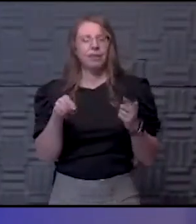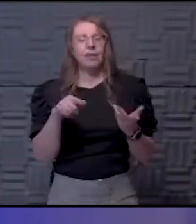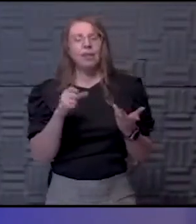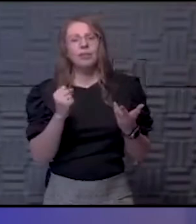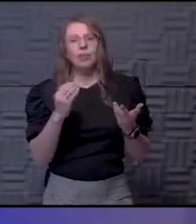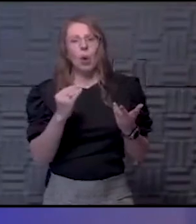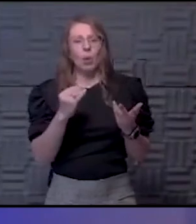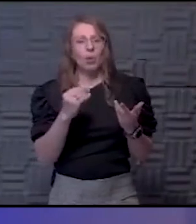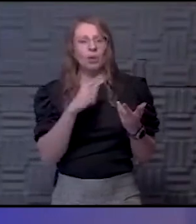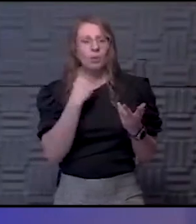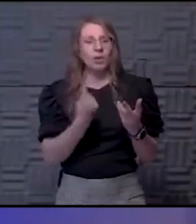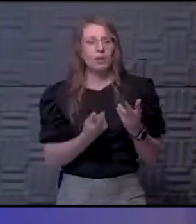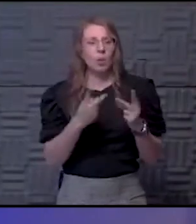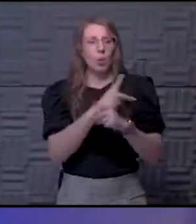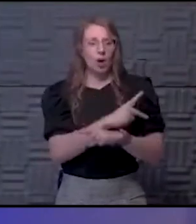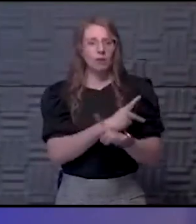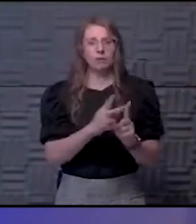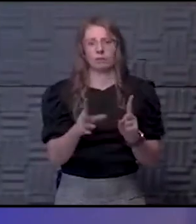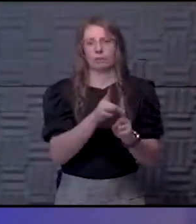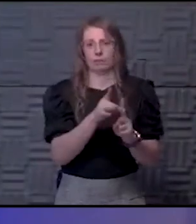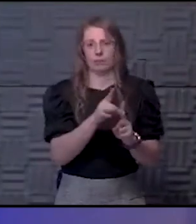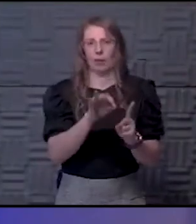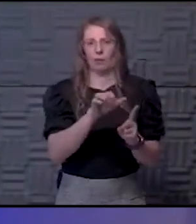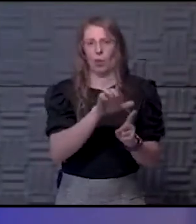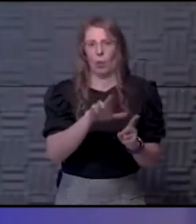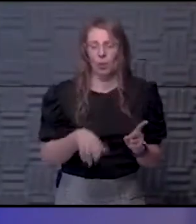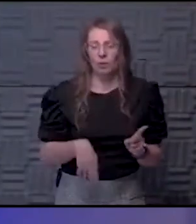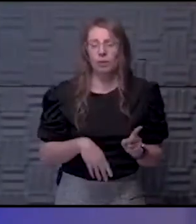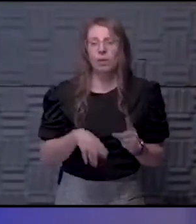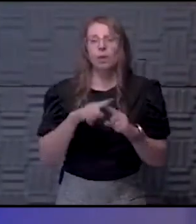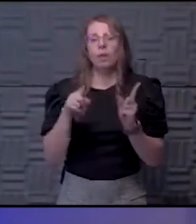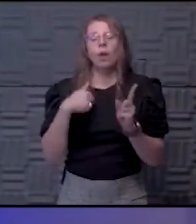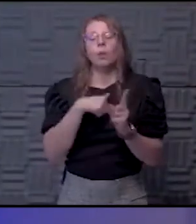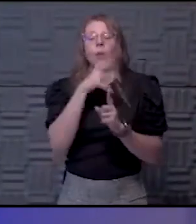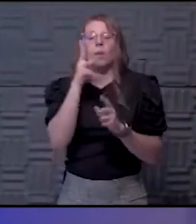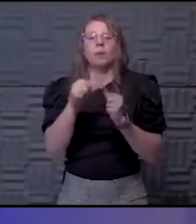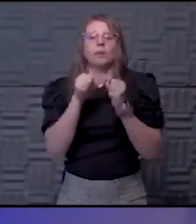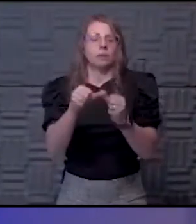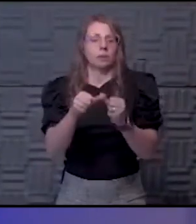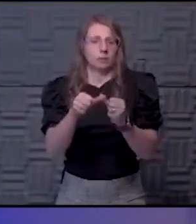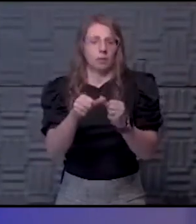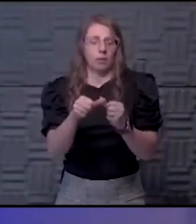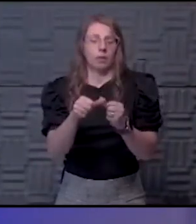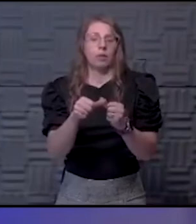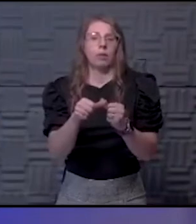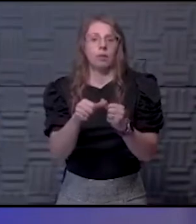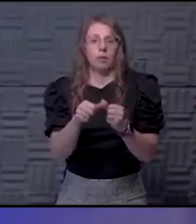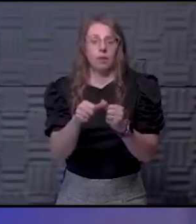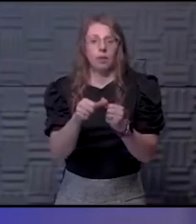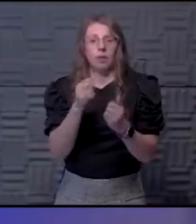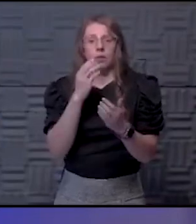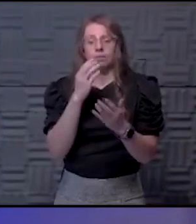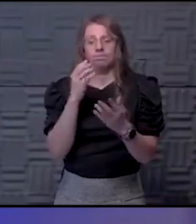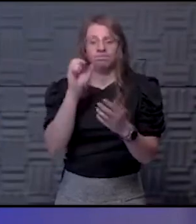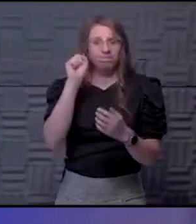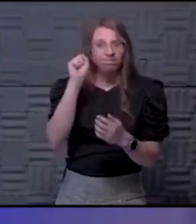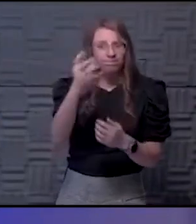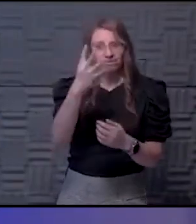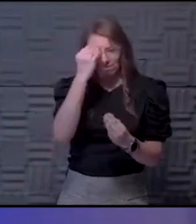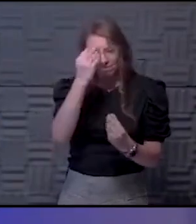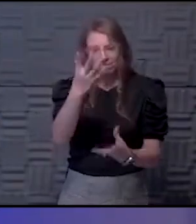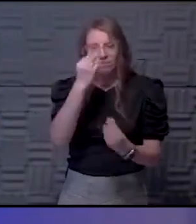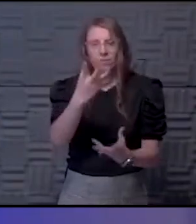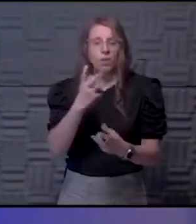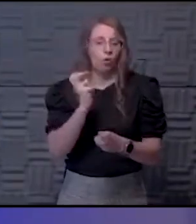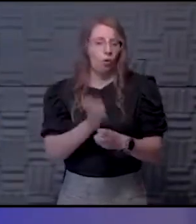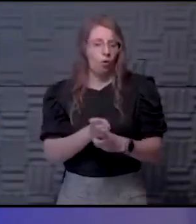getting influenza than getting the vaccine for that. But we will just continue to put out that good voice. It is hard to discuss